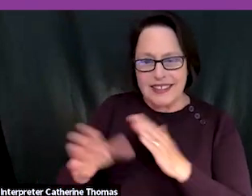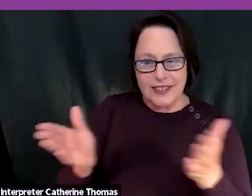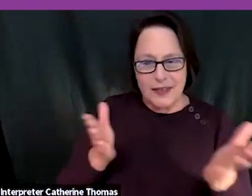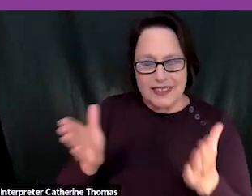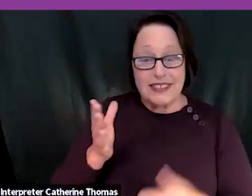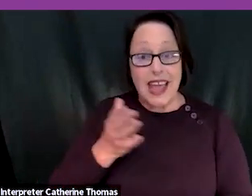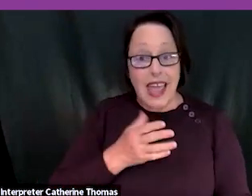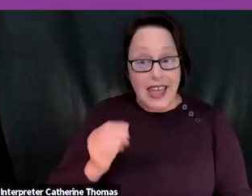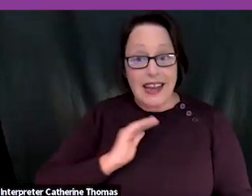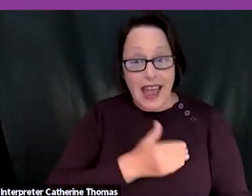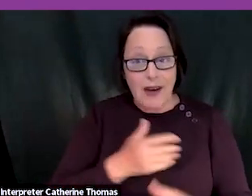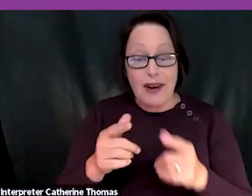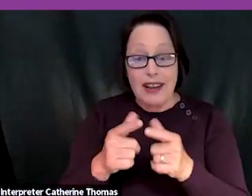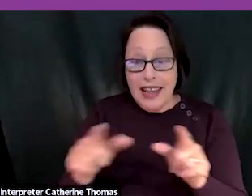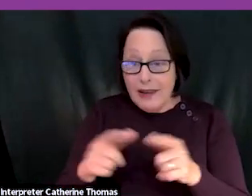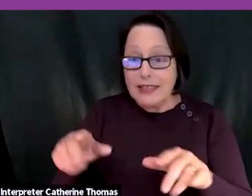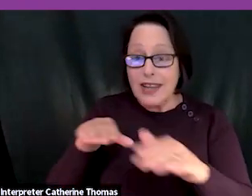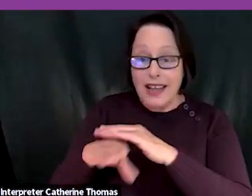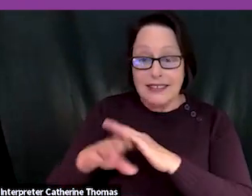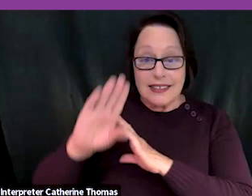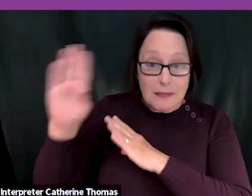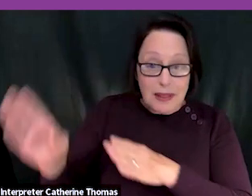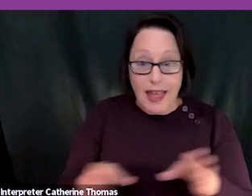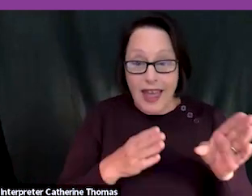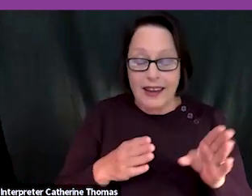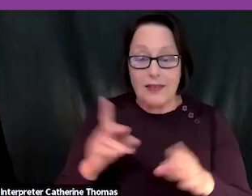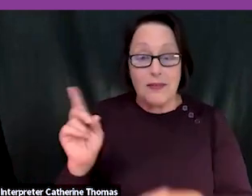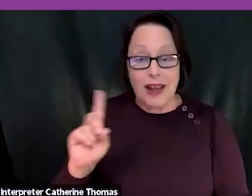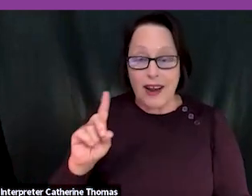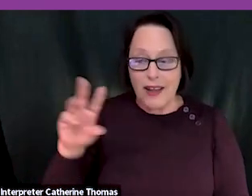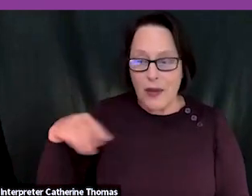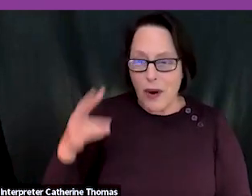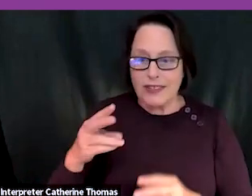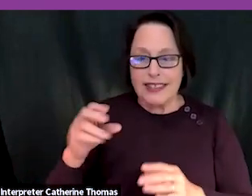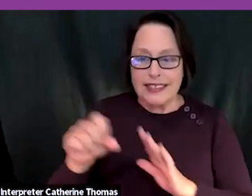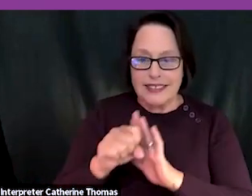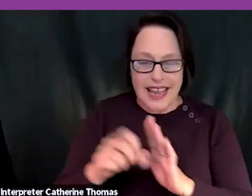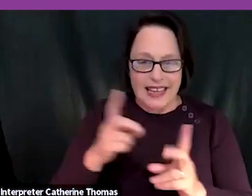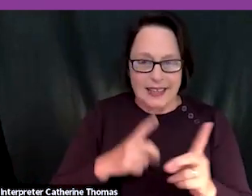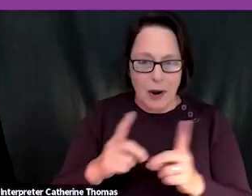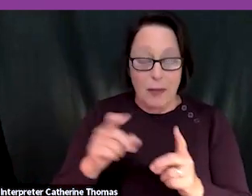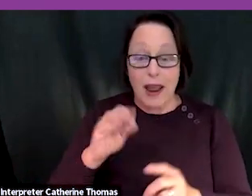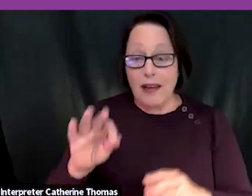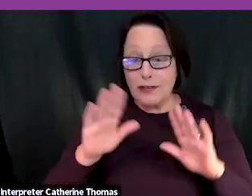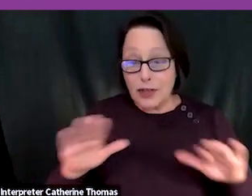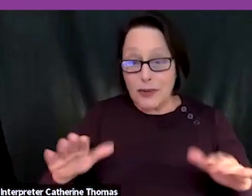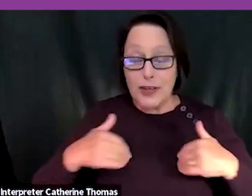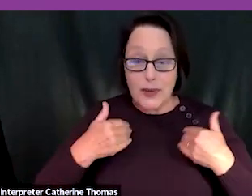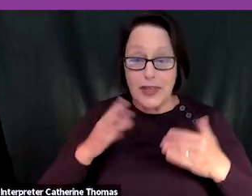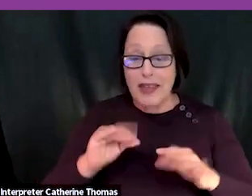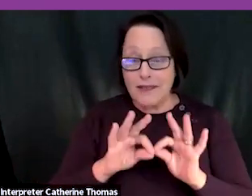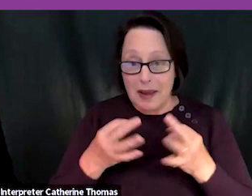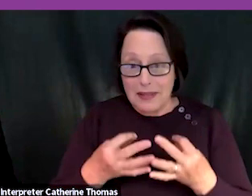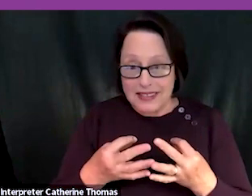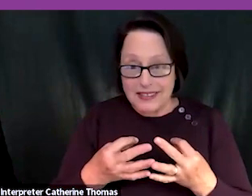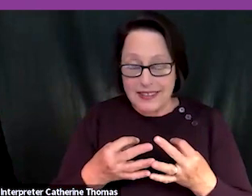our language access plan at the Washington State Department of Children, Youth, and Families.